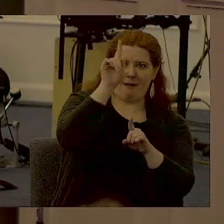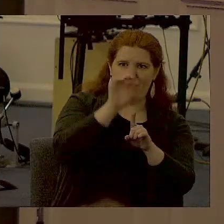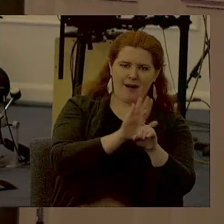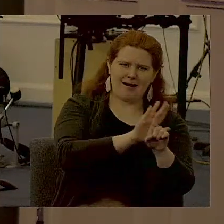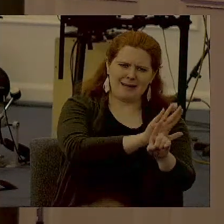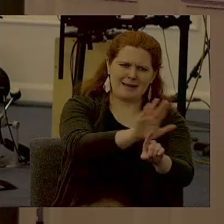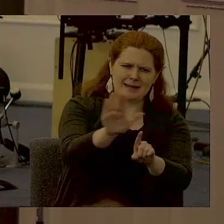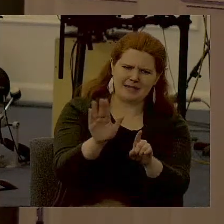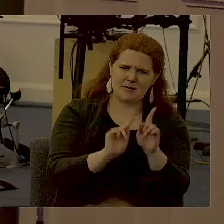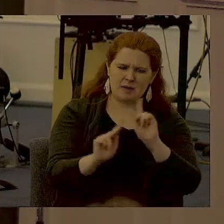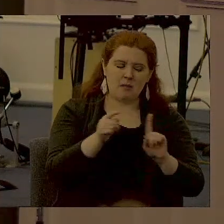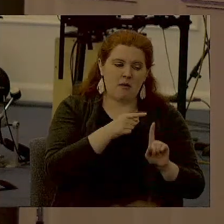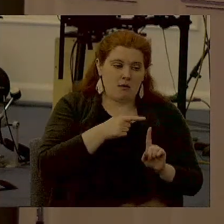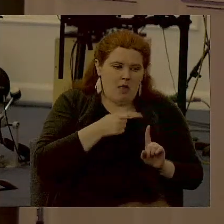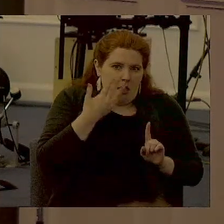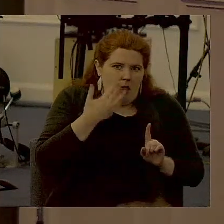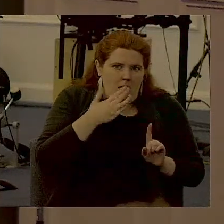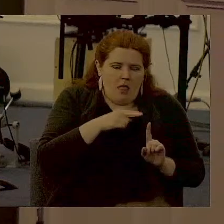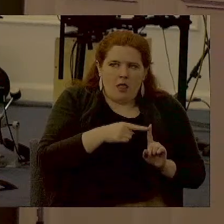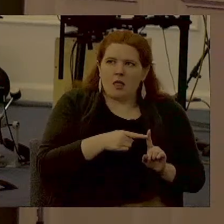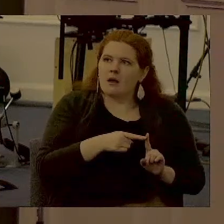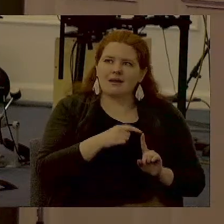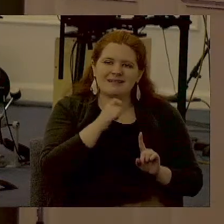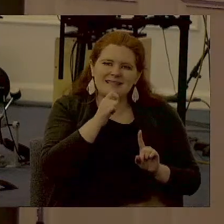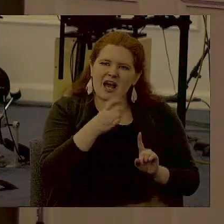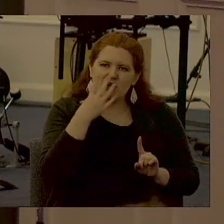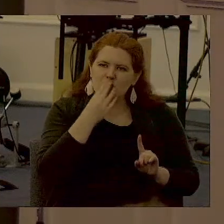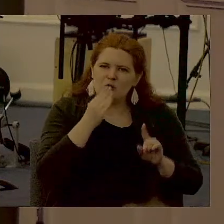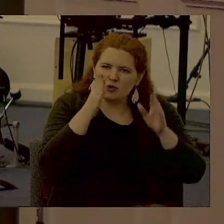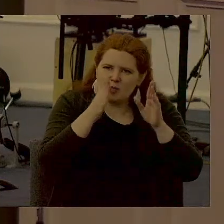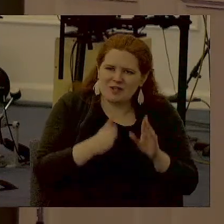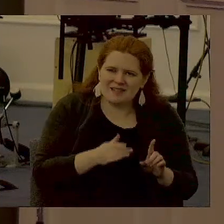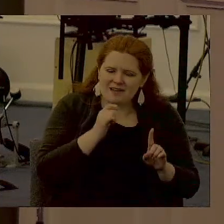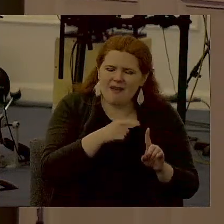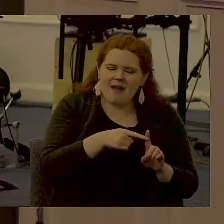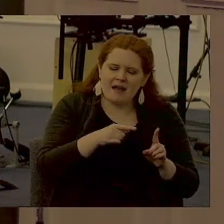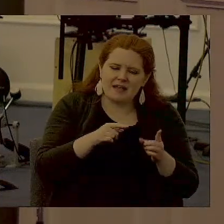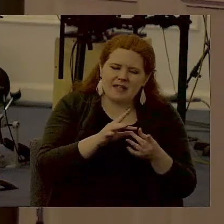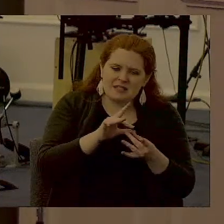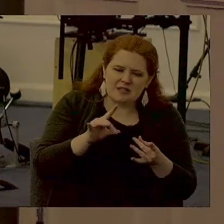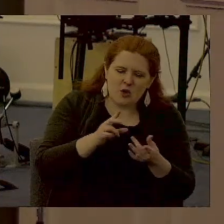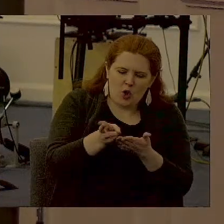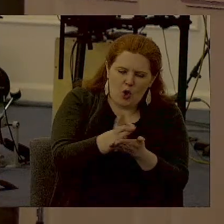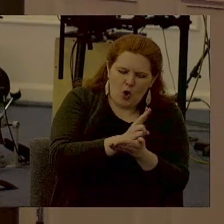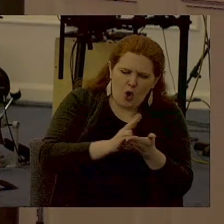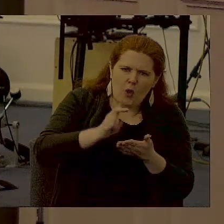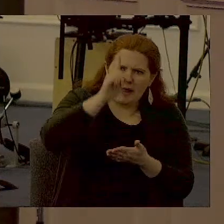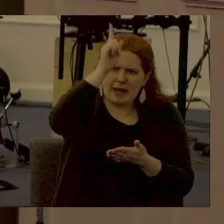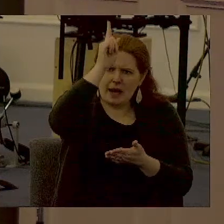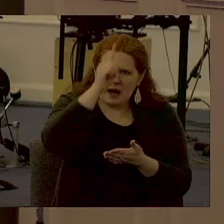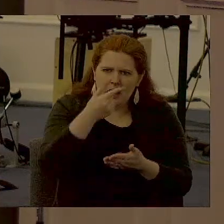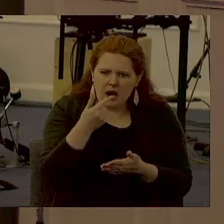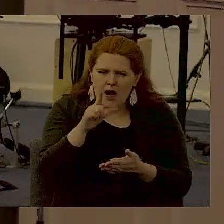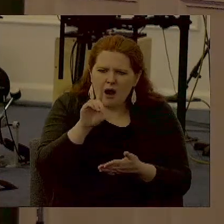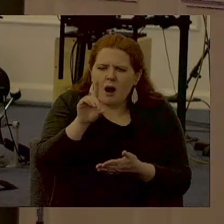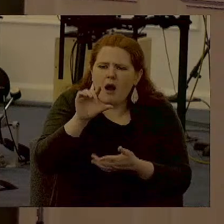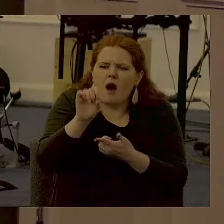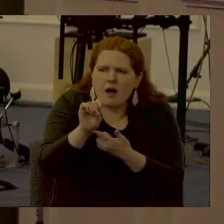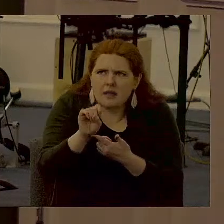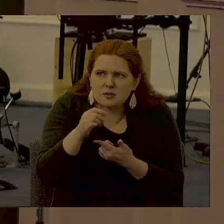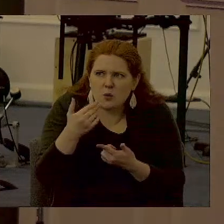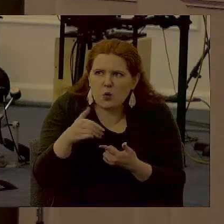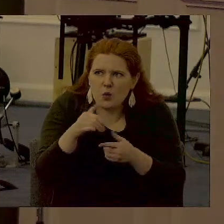Spirit, and he doesn't even know because he's not a Jewish person. He just says the Spirit of the holy gods is in